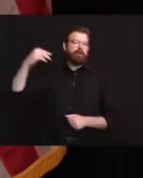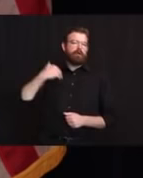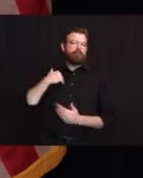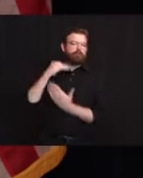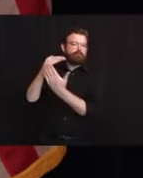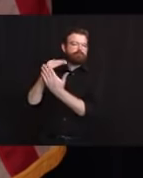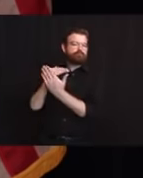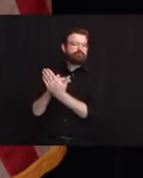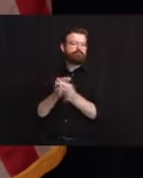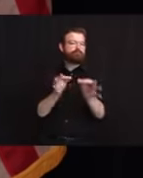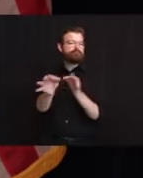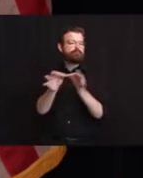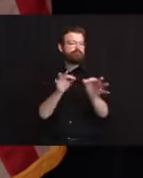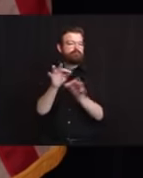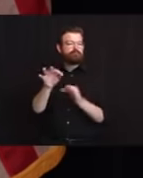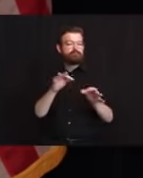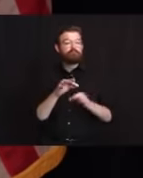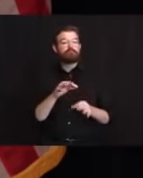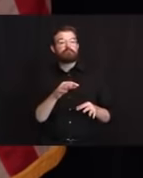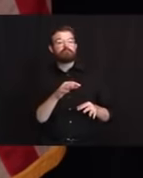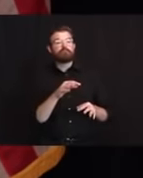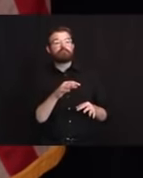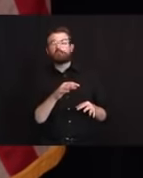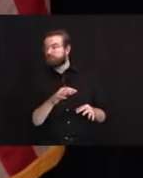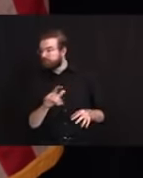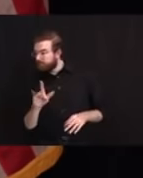without any new cases.